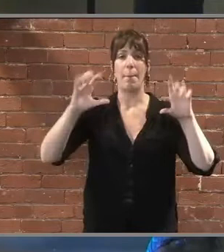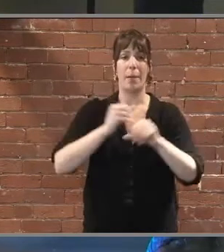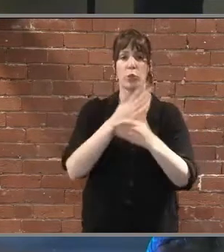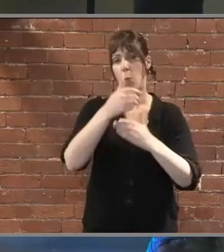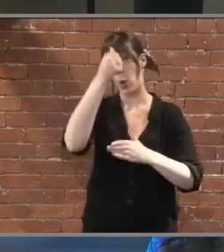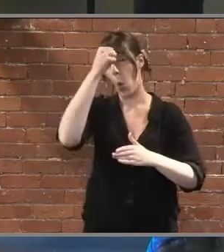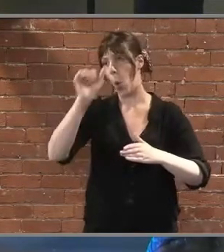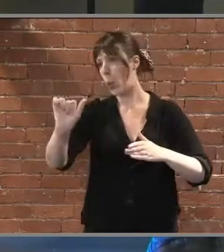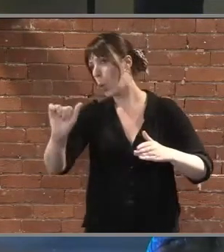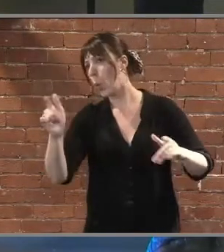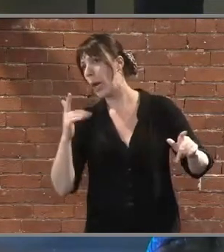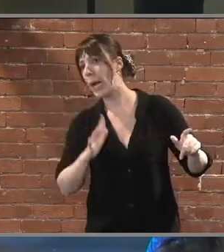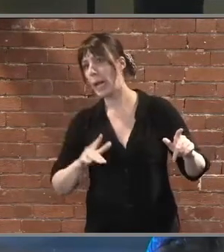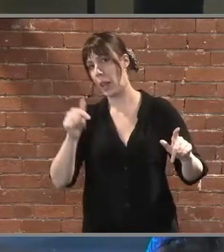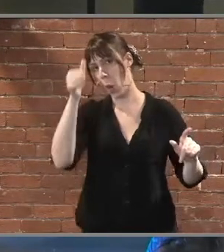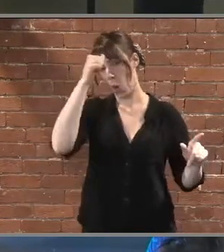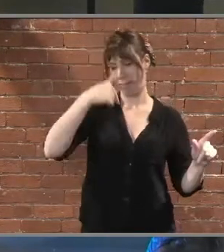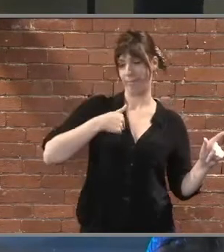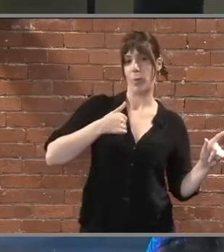what they need either. So I think